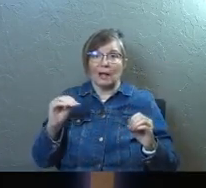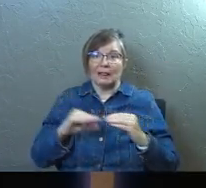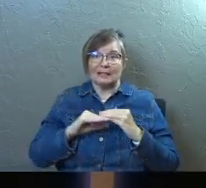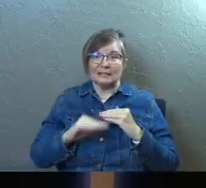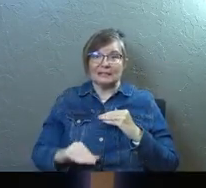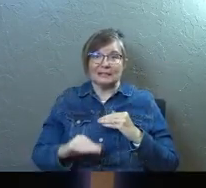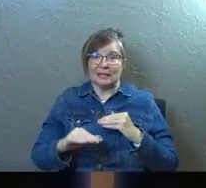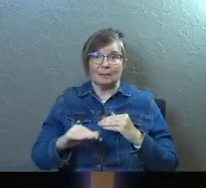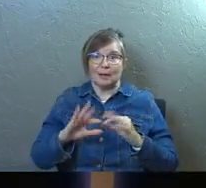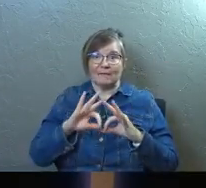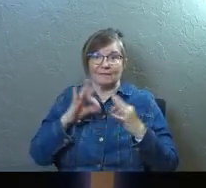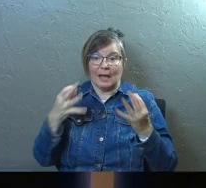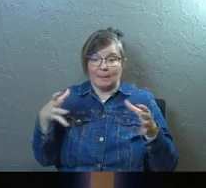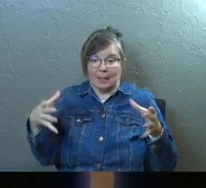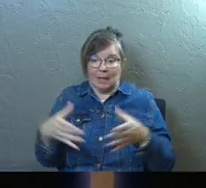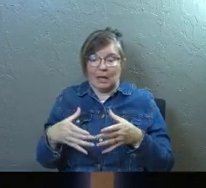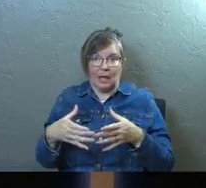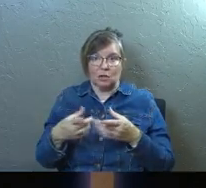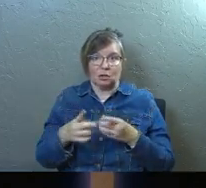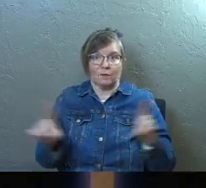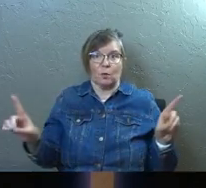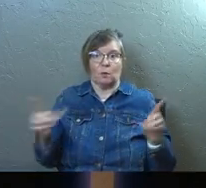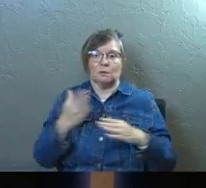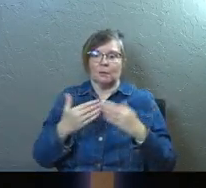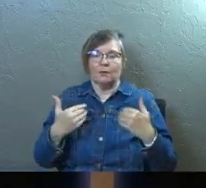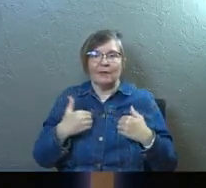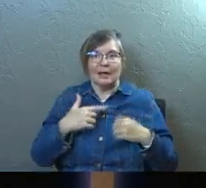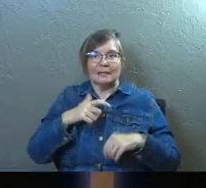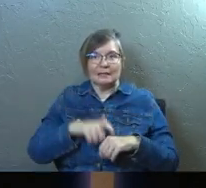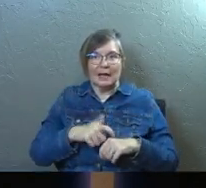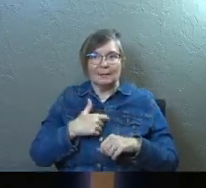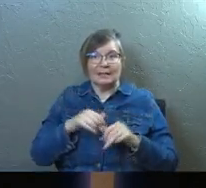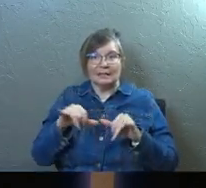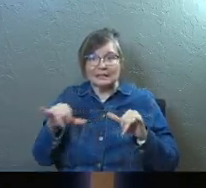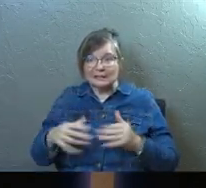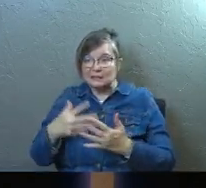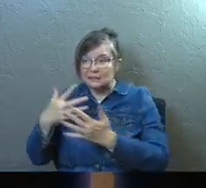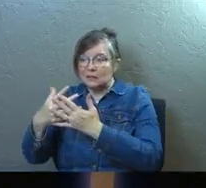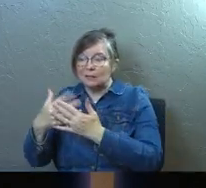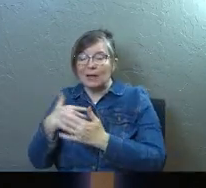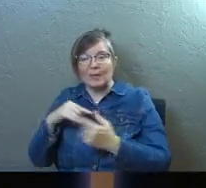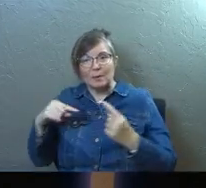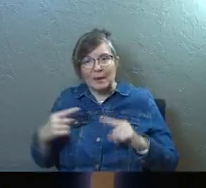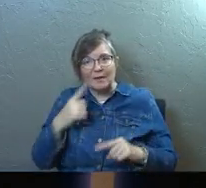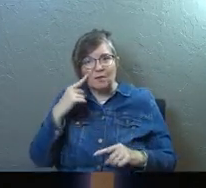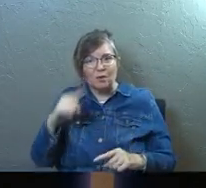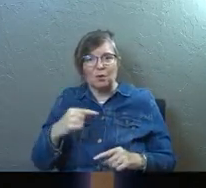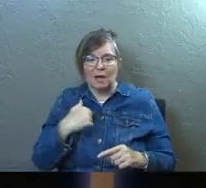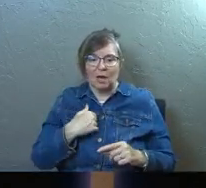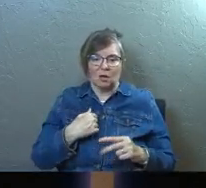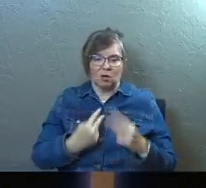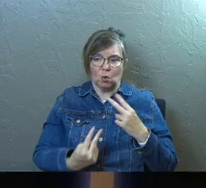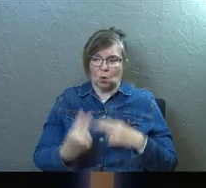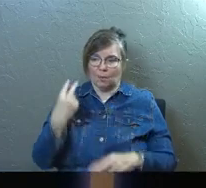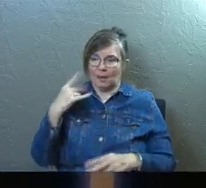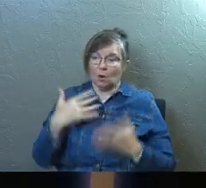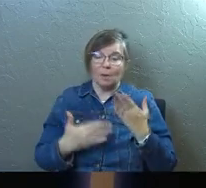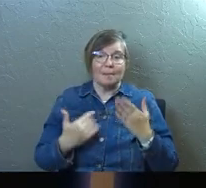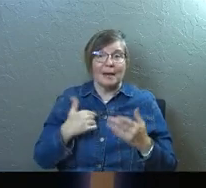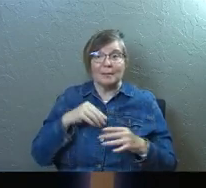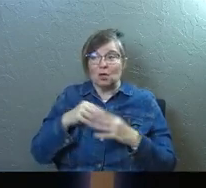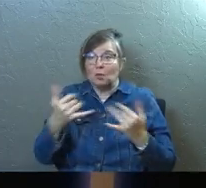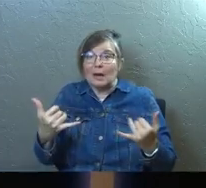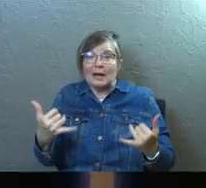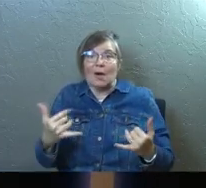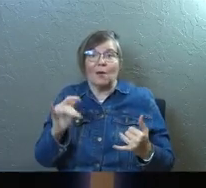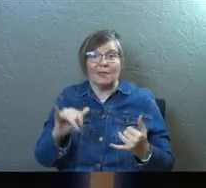stable biological family. And some of you guys have had time in the system. And that was painful for you. And you look back at that. Or maybe you're in